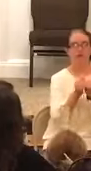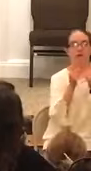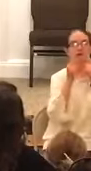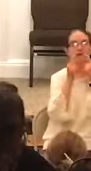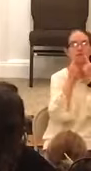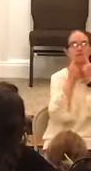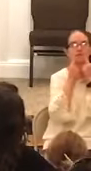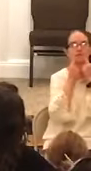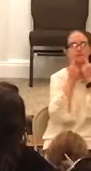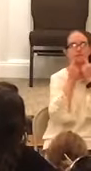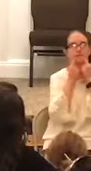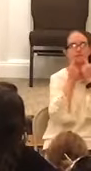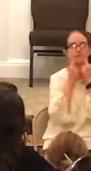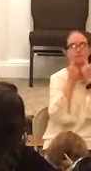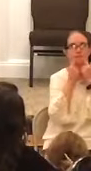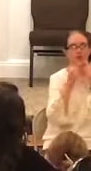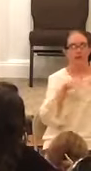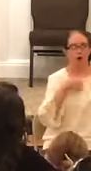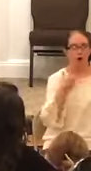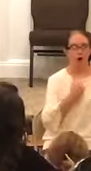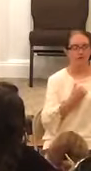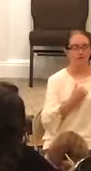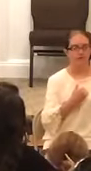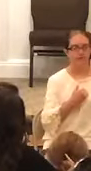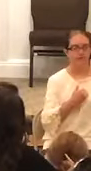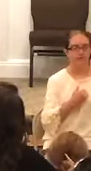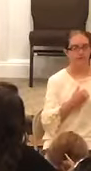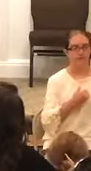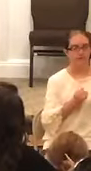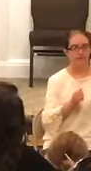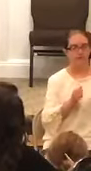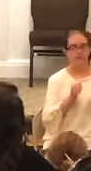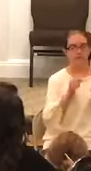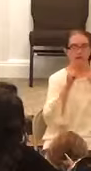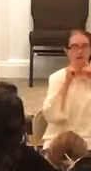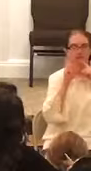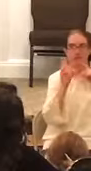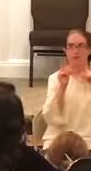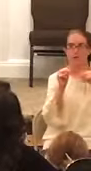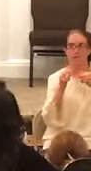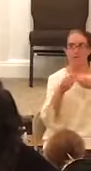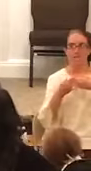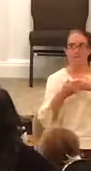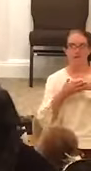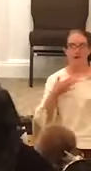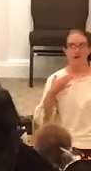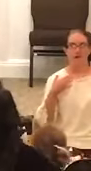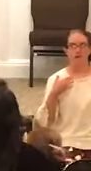lips, but their heart..." The lips don't matter.